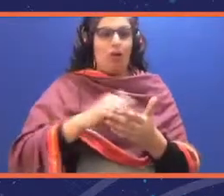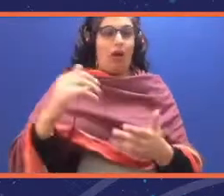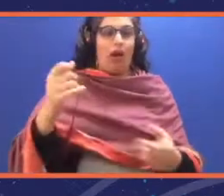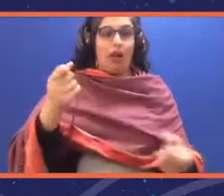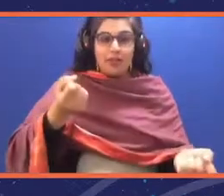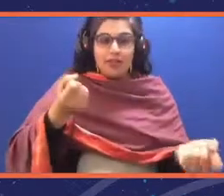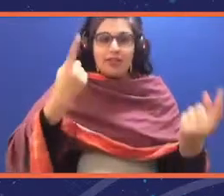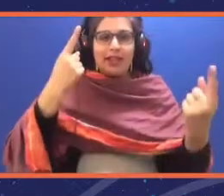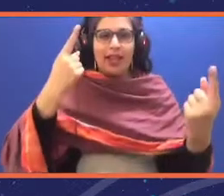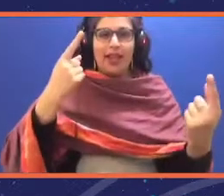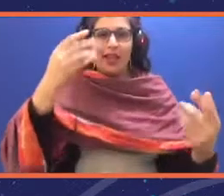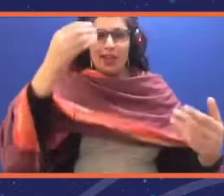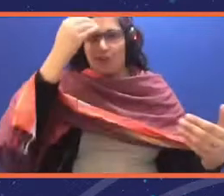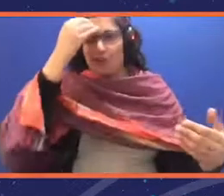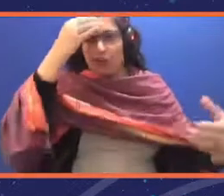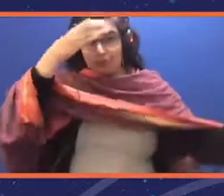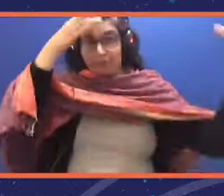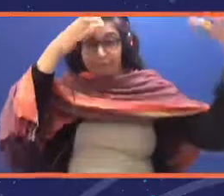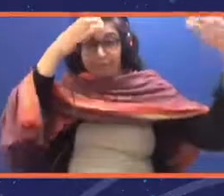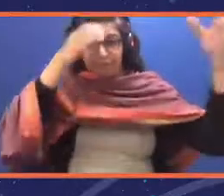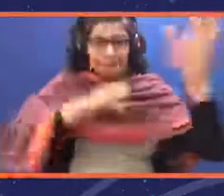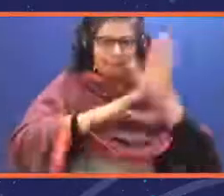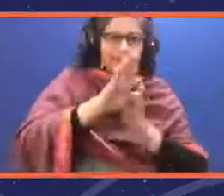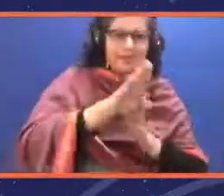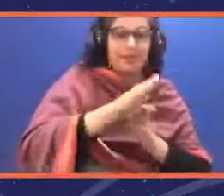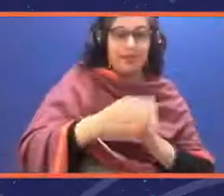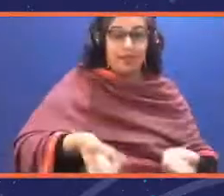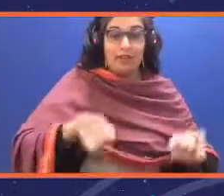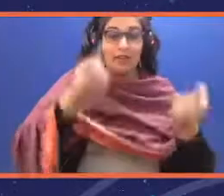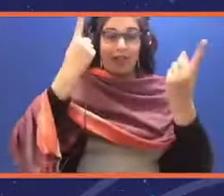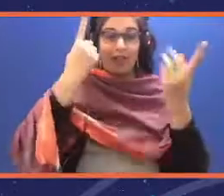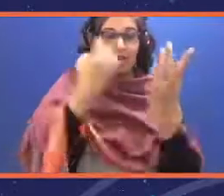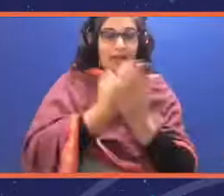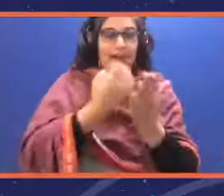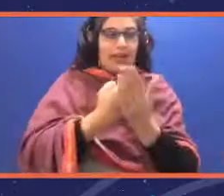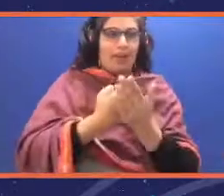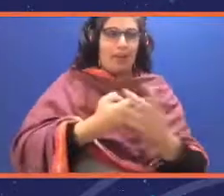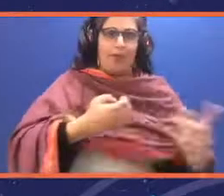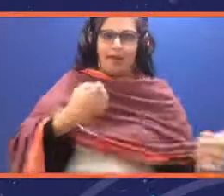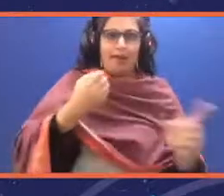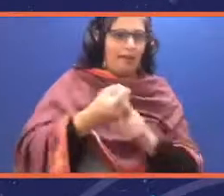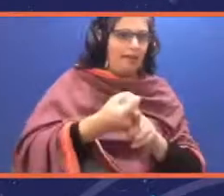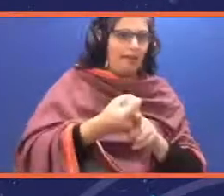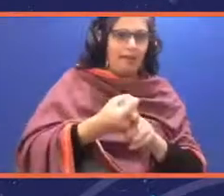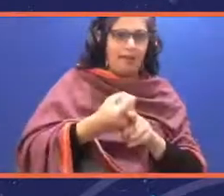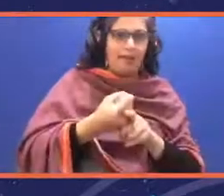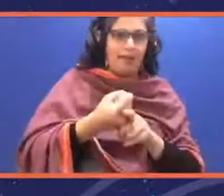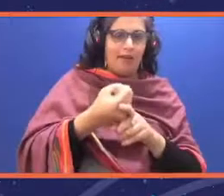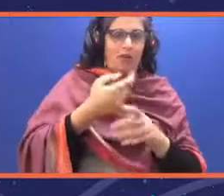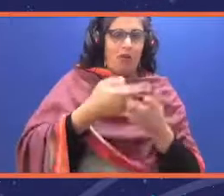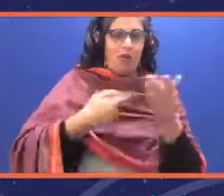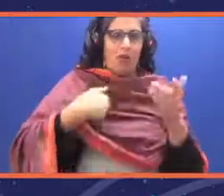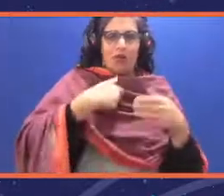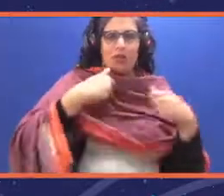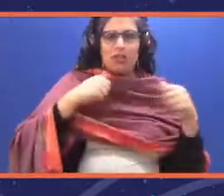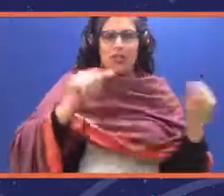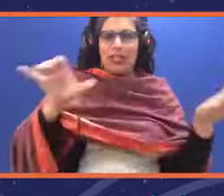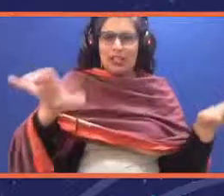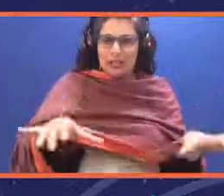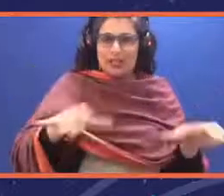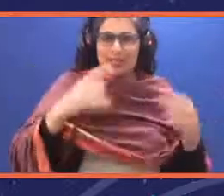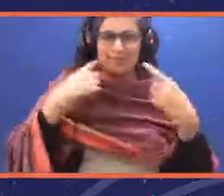understand the economic ramifications of what we were trying to do. But we do have those resources. We have